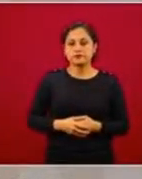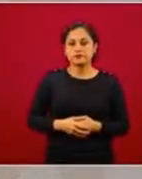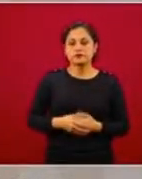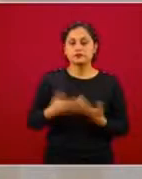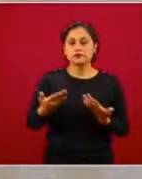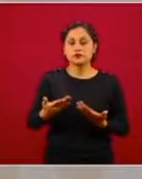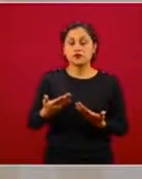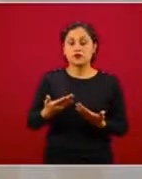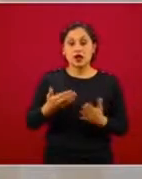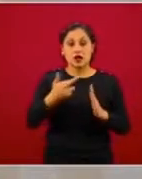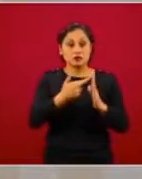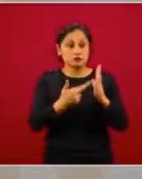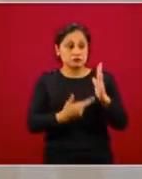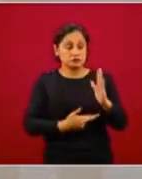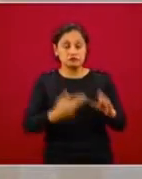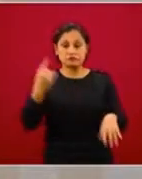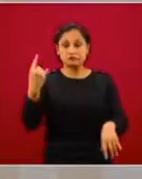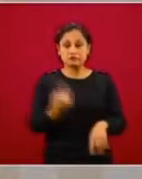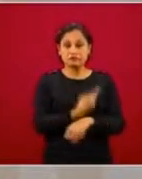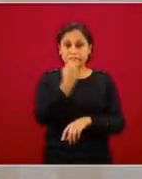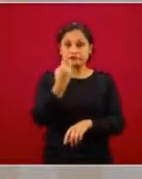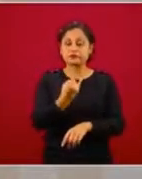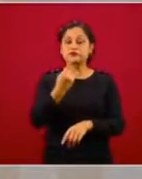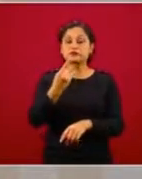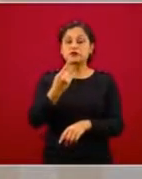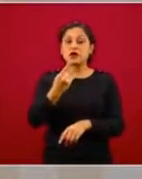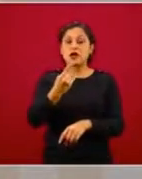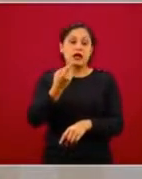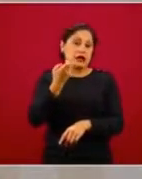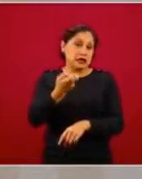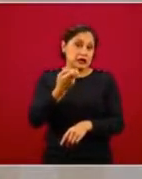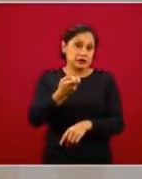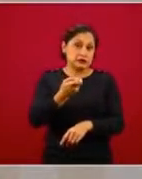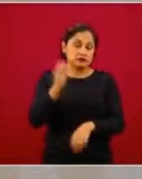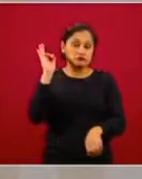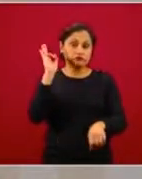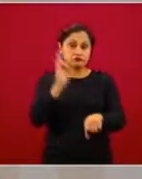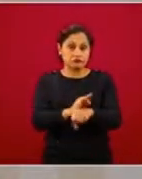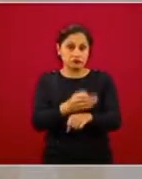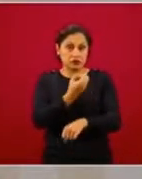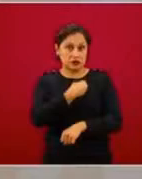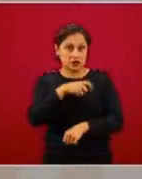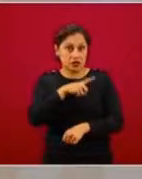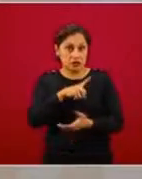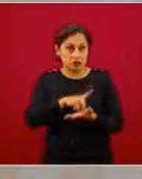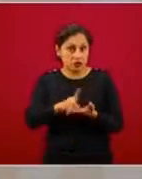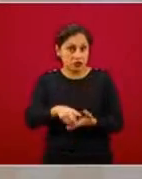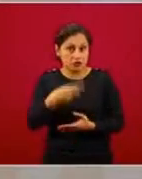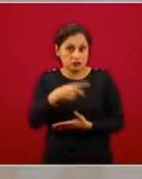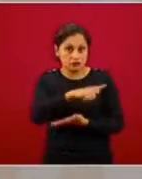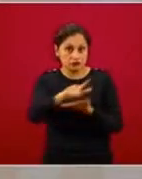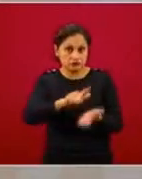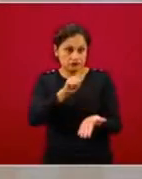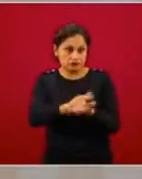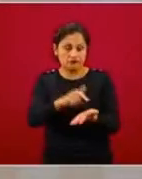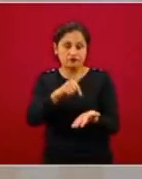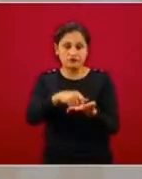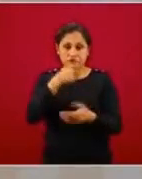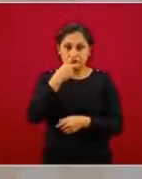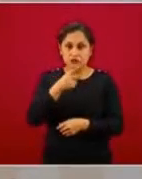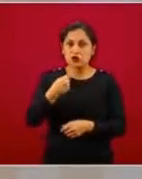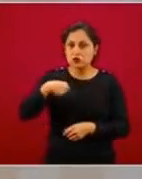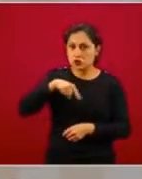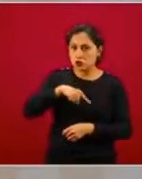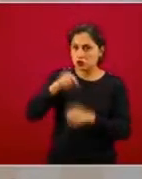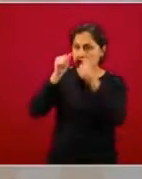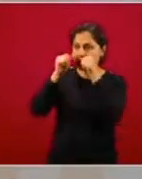complaints, for bringing up those concerns, especially for health protection. And we're going to follow